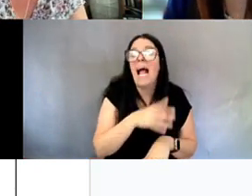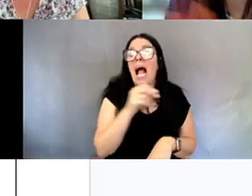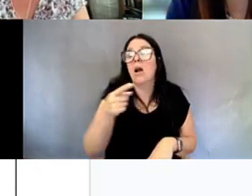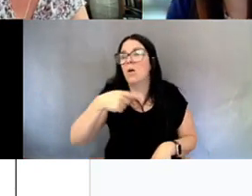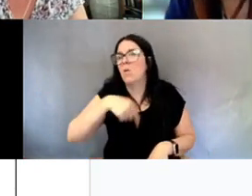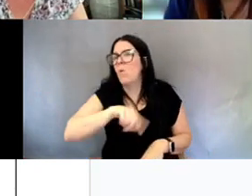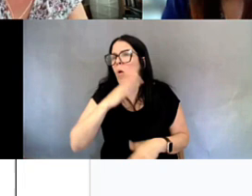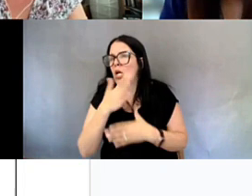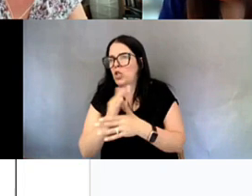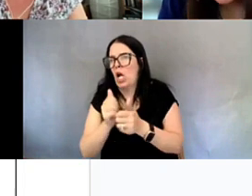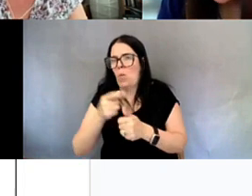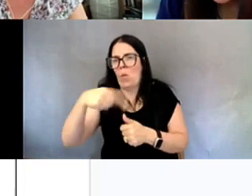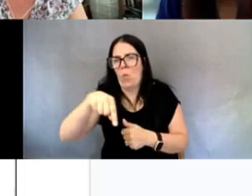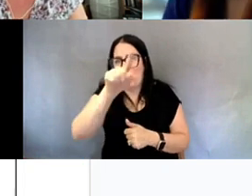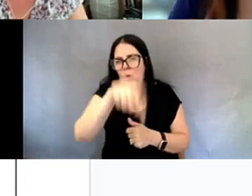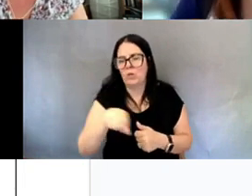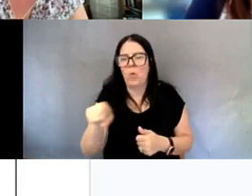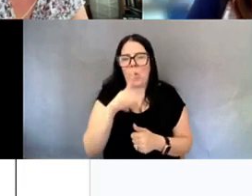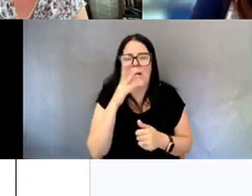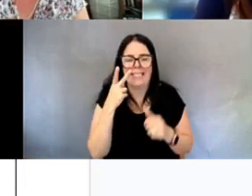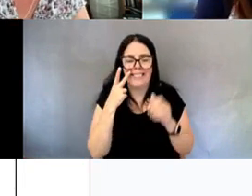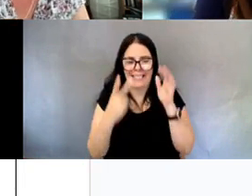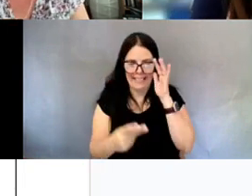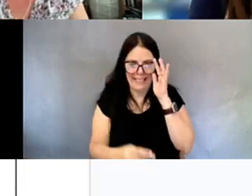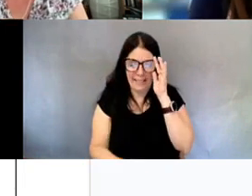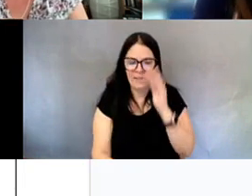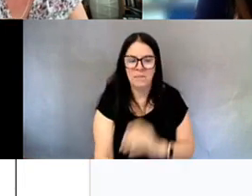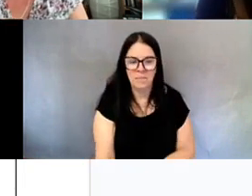with everybody so we won't miss anything.